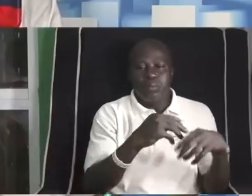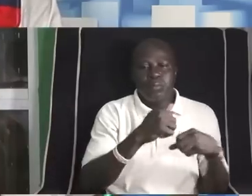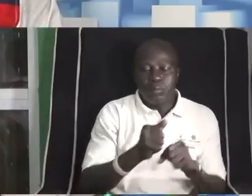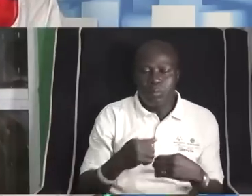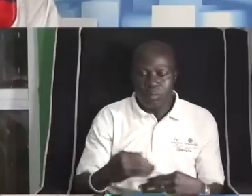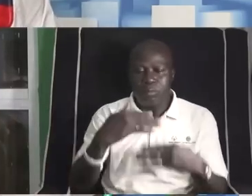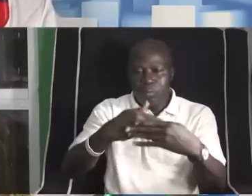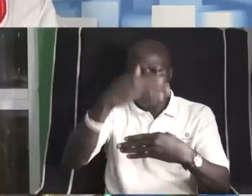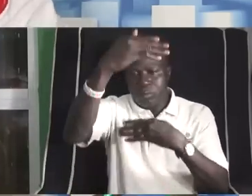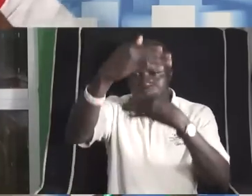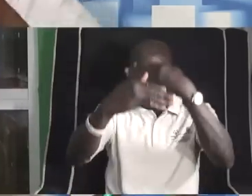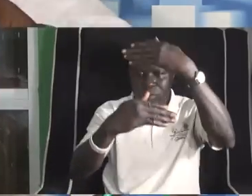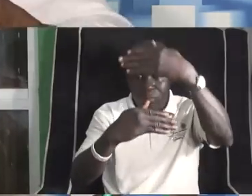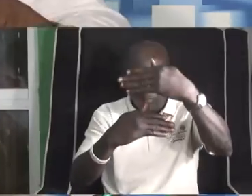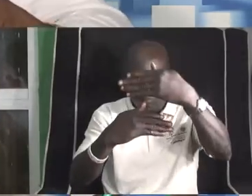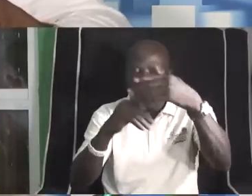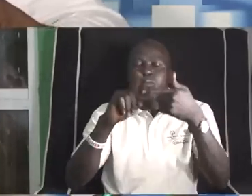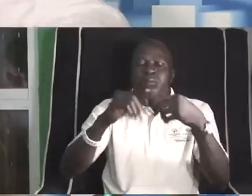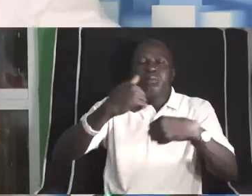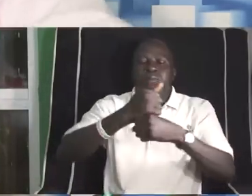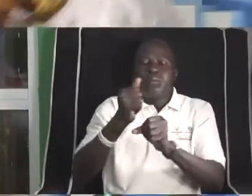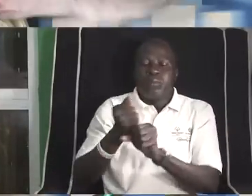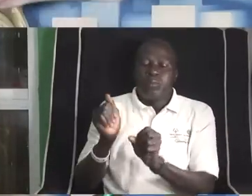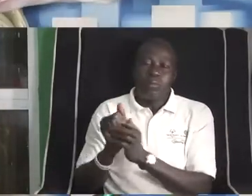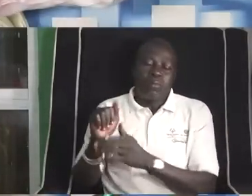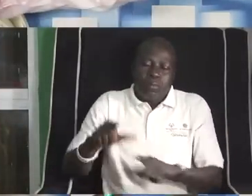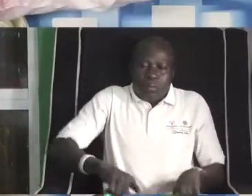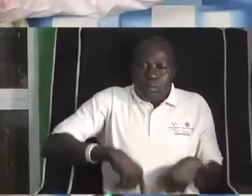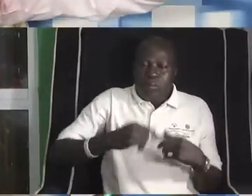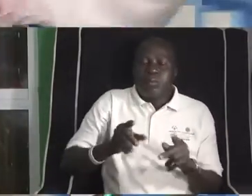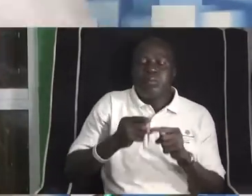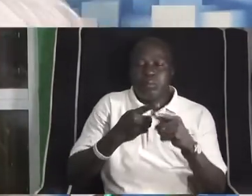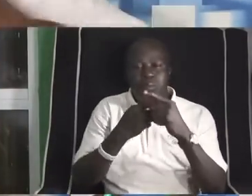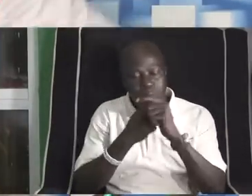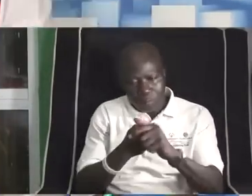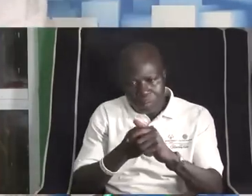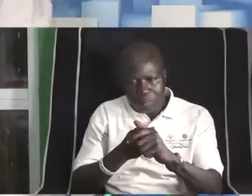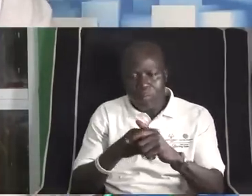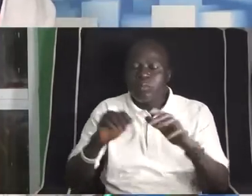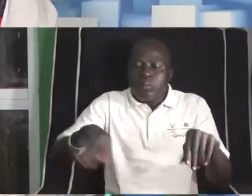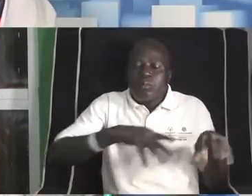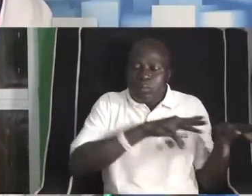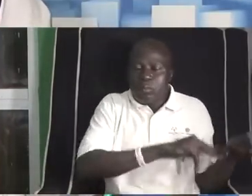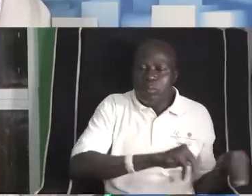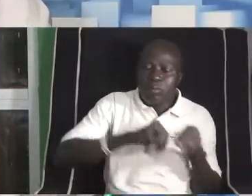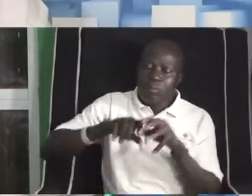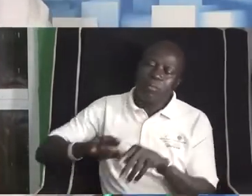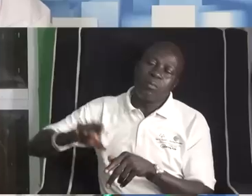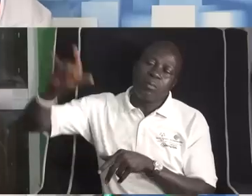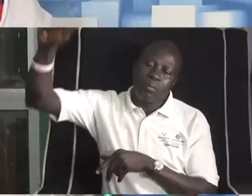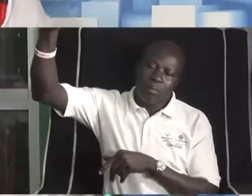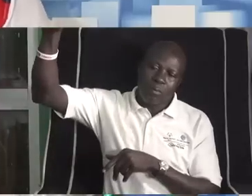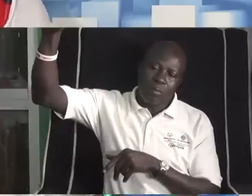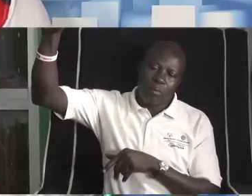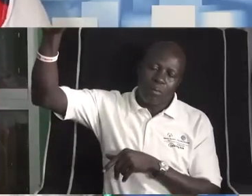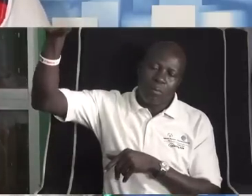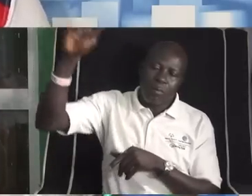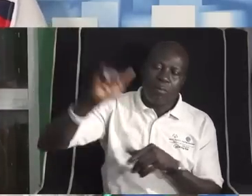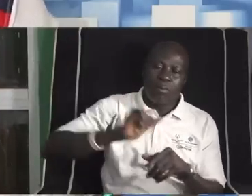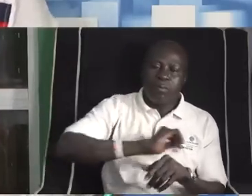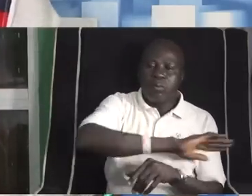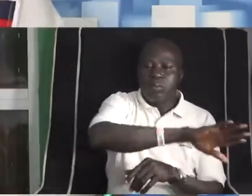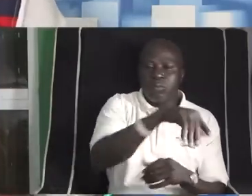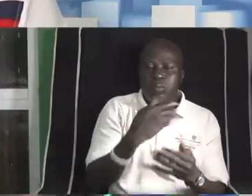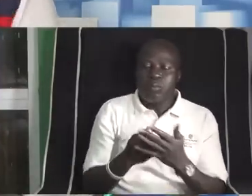make one to progress ki mo maye yan sare ya make one let to speak ale to mo gbe eniyan fo I said the one that make one to so high gbo ani